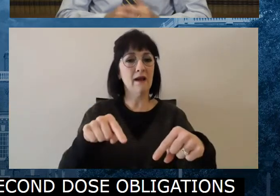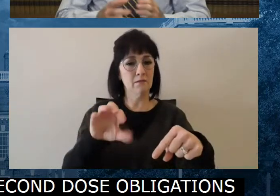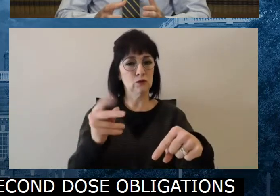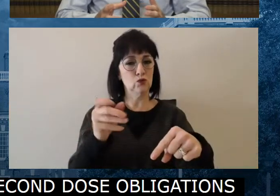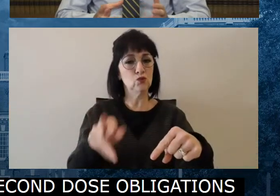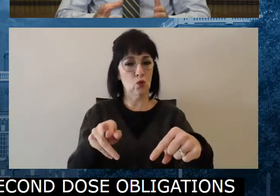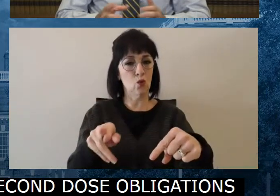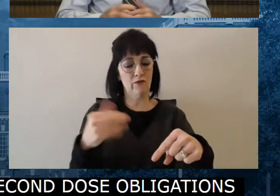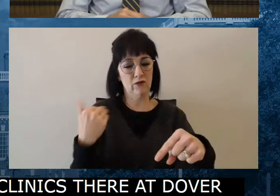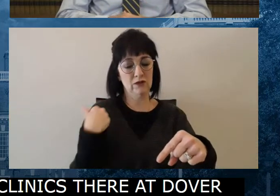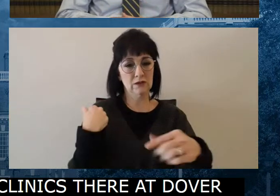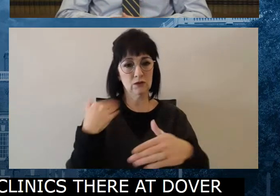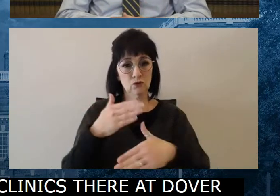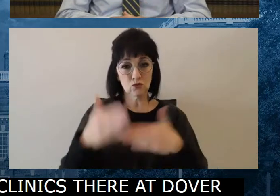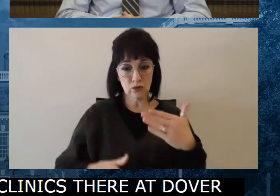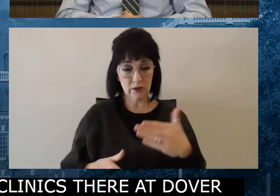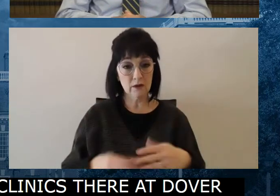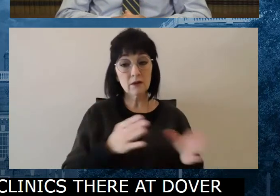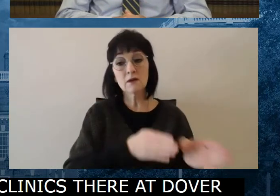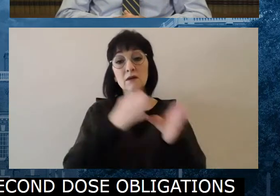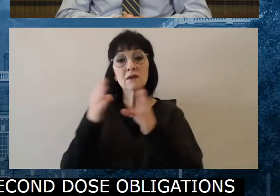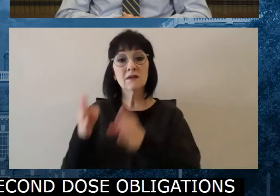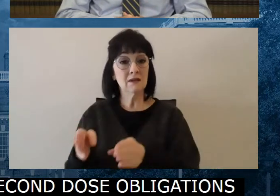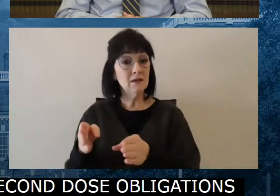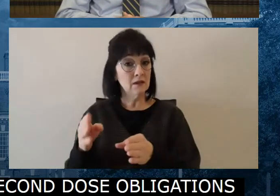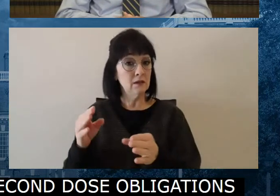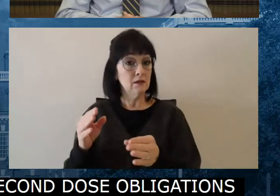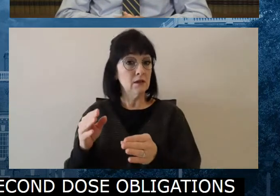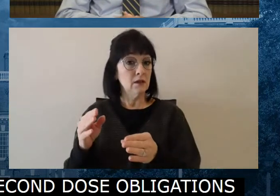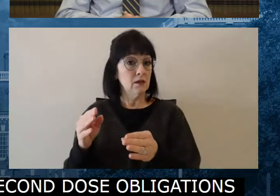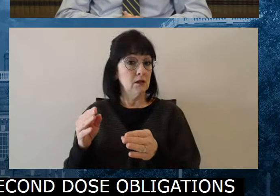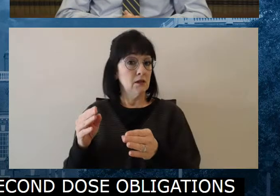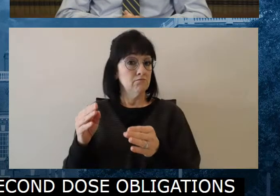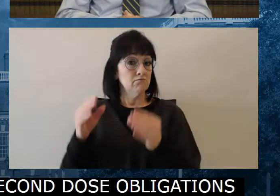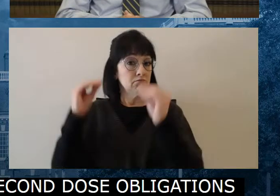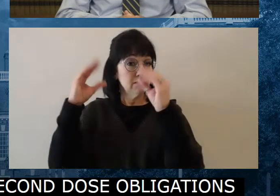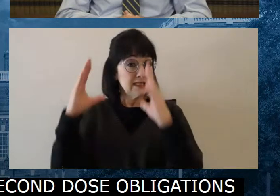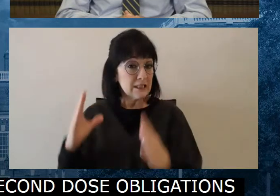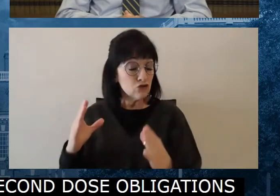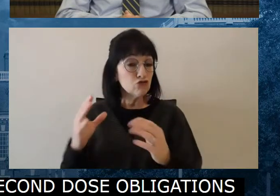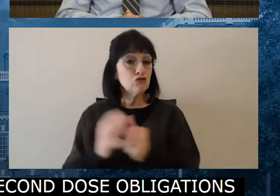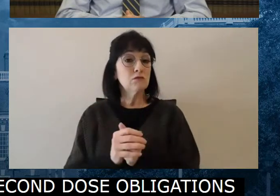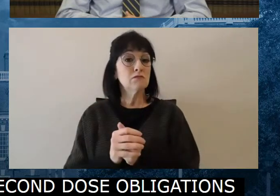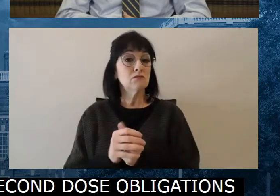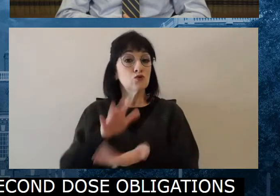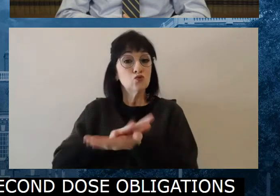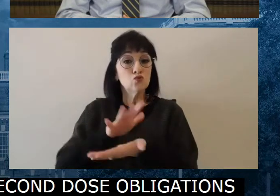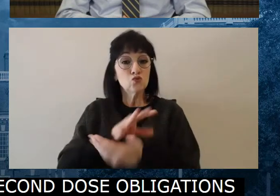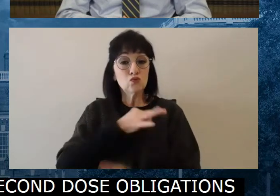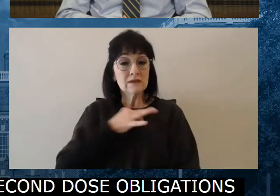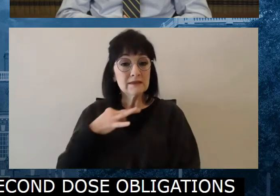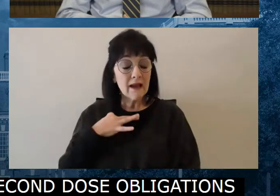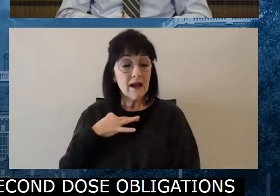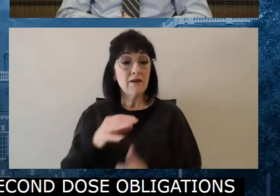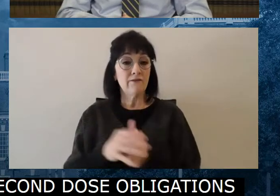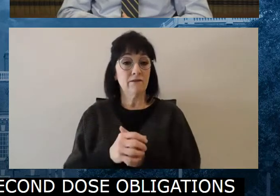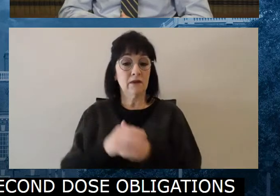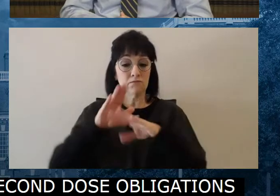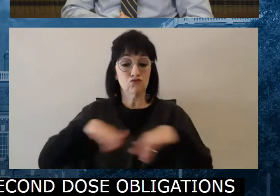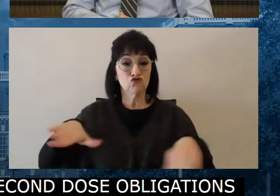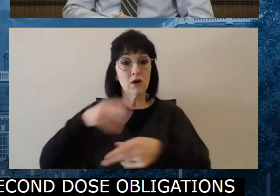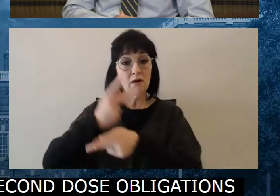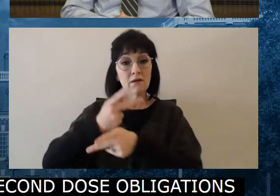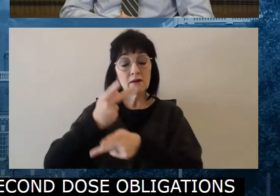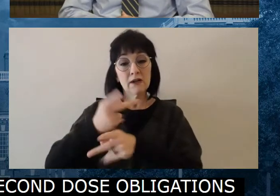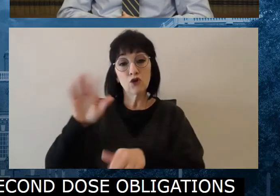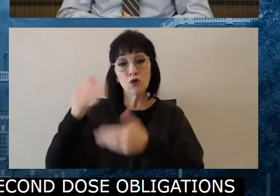Delaware's educators, teachers, education staff, and child care providers. And I talked to a number of those teachers